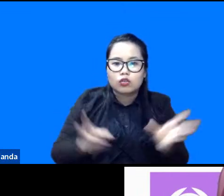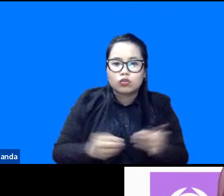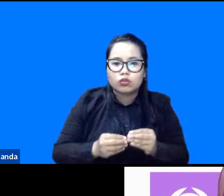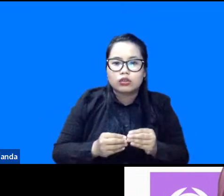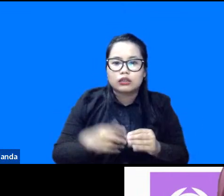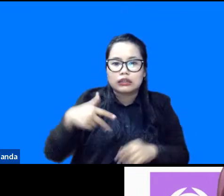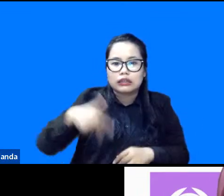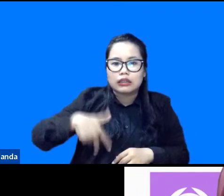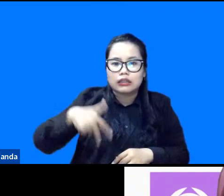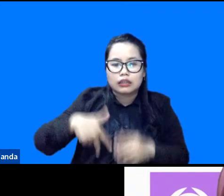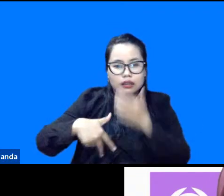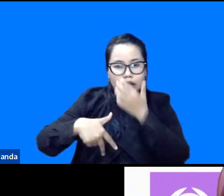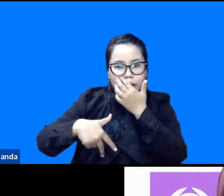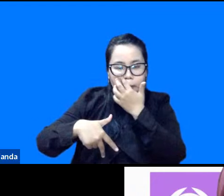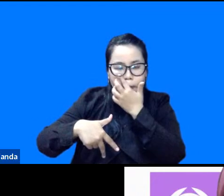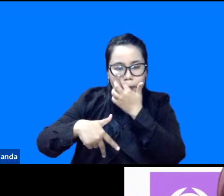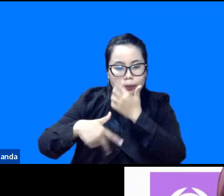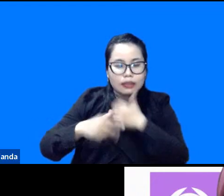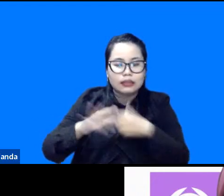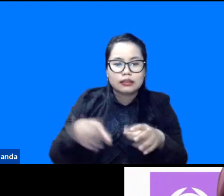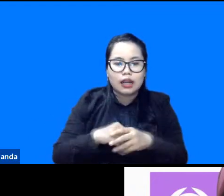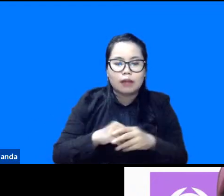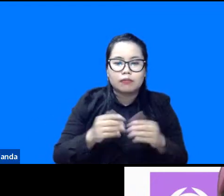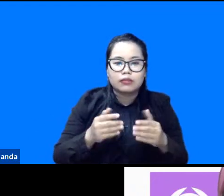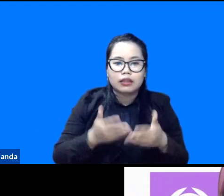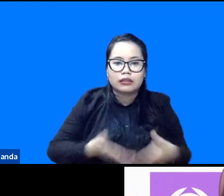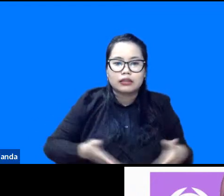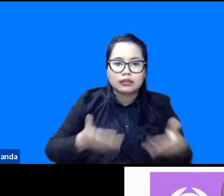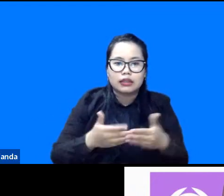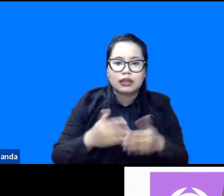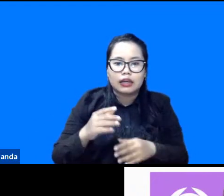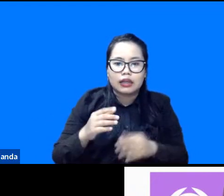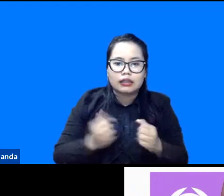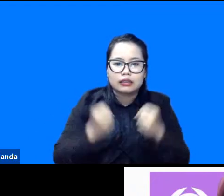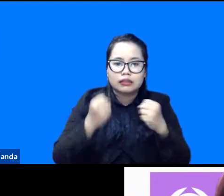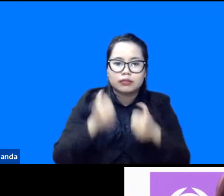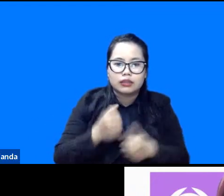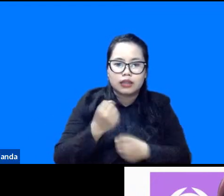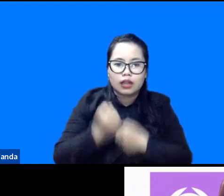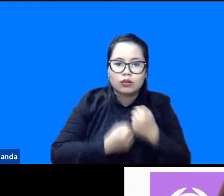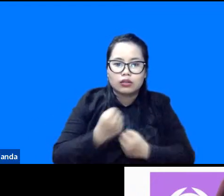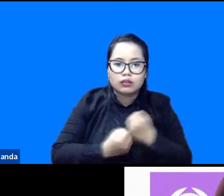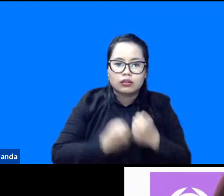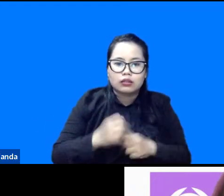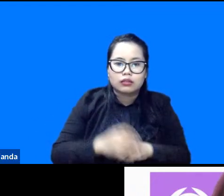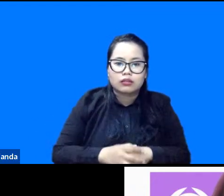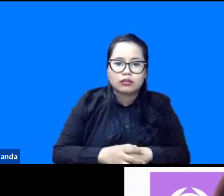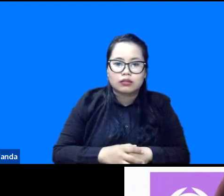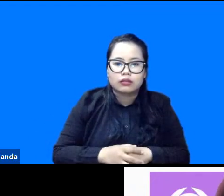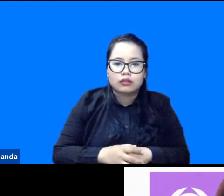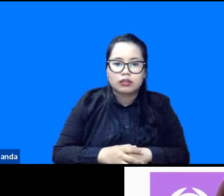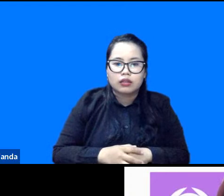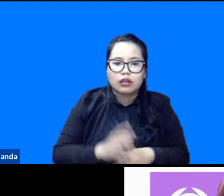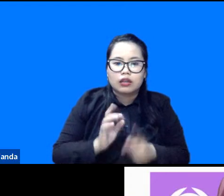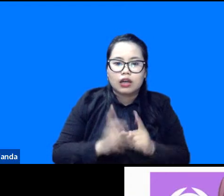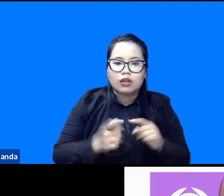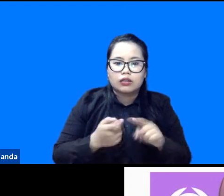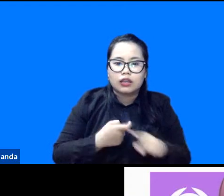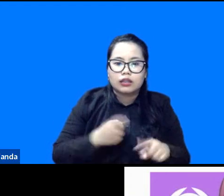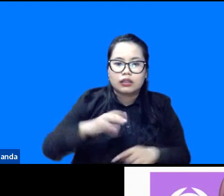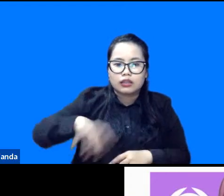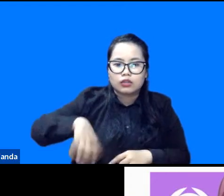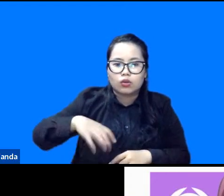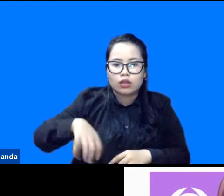in a regional level, because this forum is actually also a road to regional convening. We will